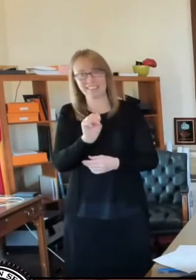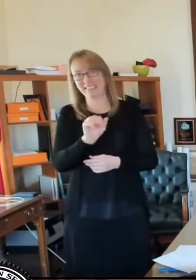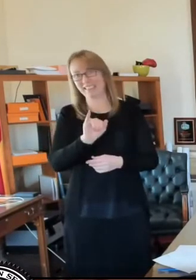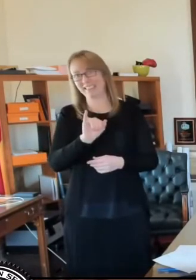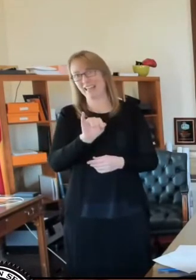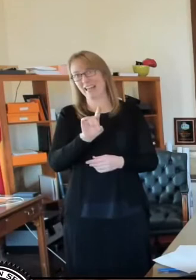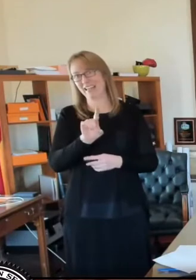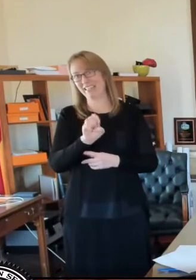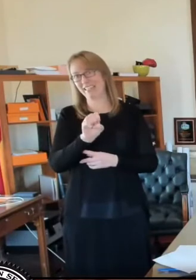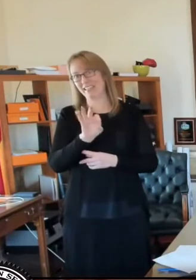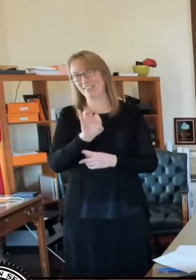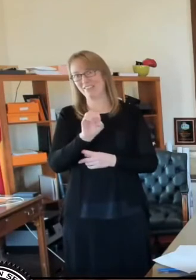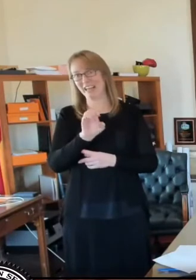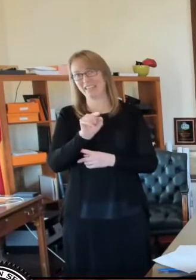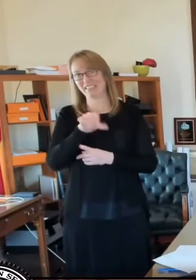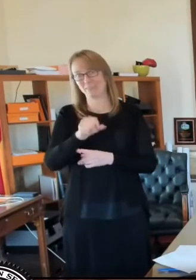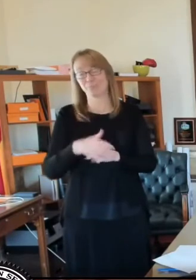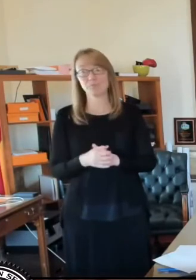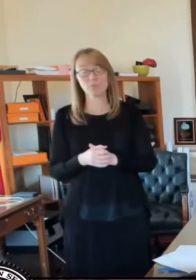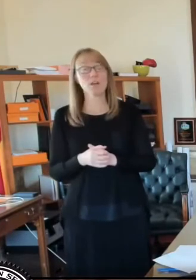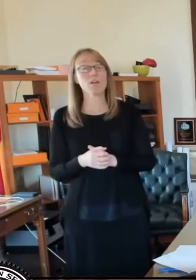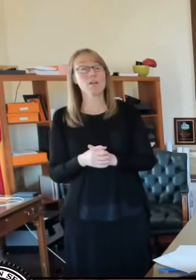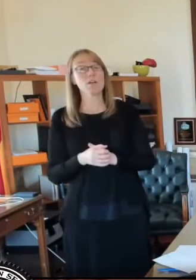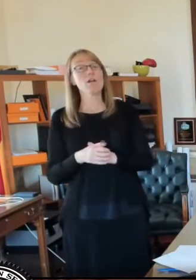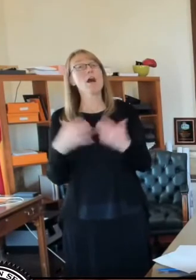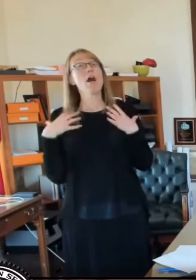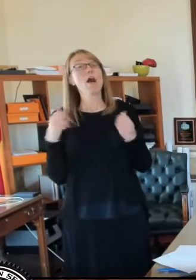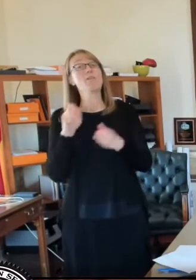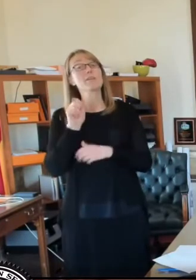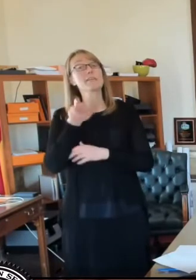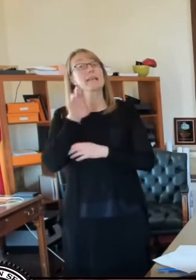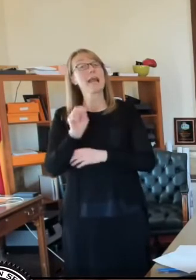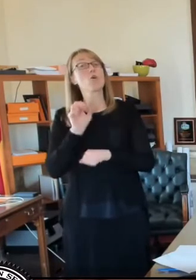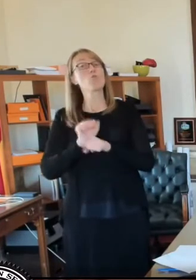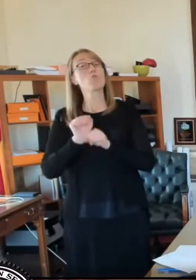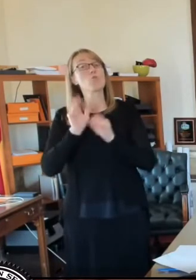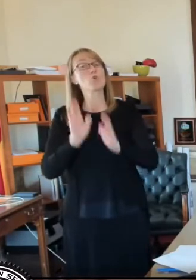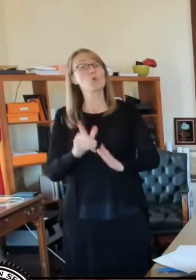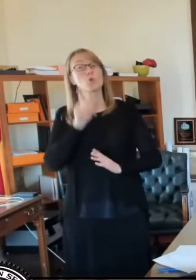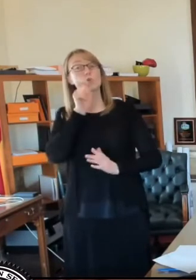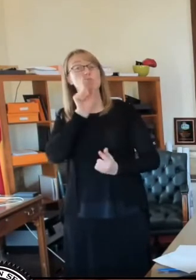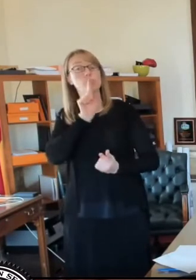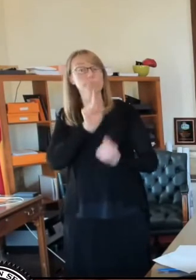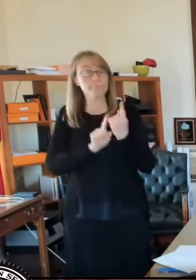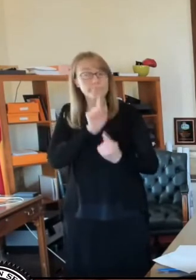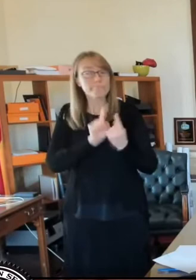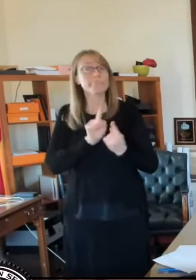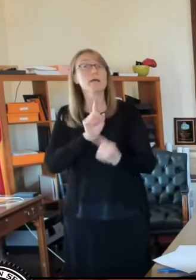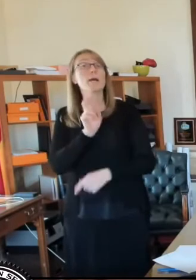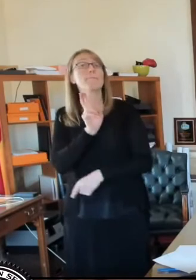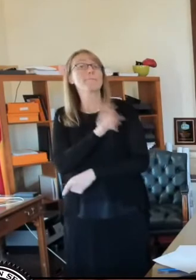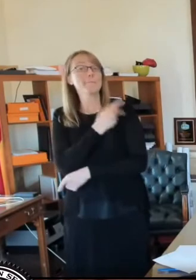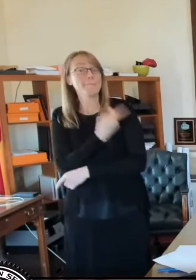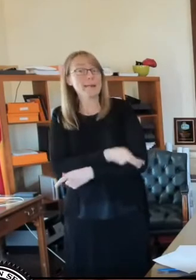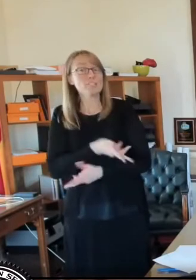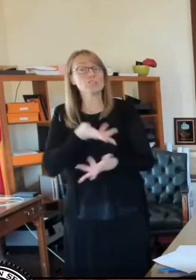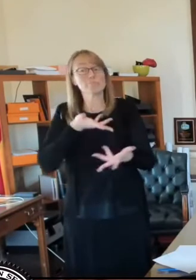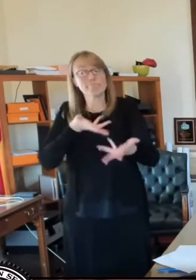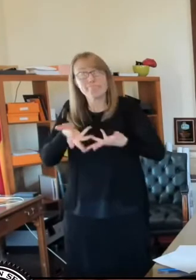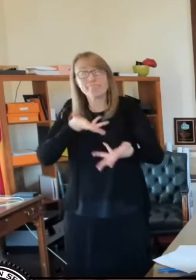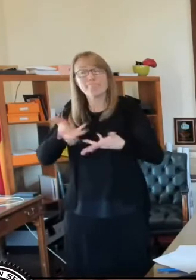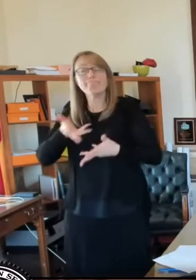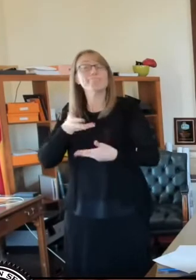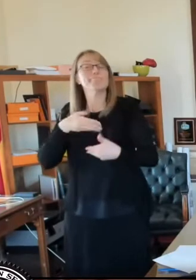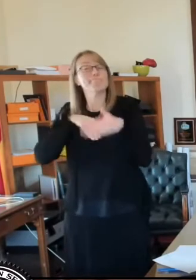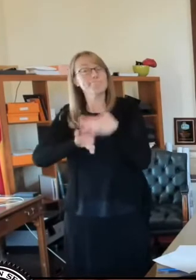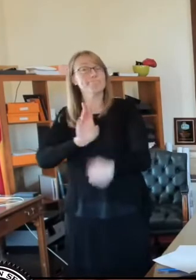healthcare workers that are patient-facing healthcare workers, people actually who work in hospitals who are dealing with